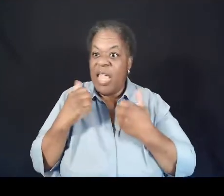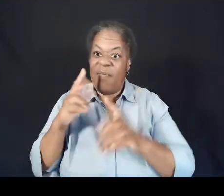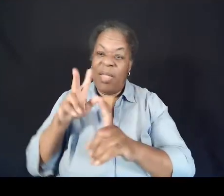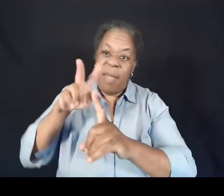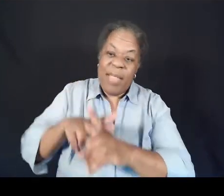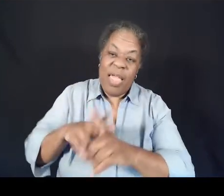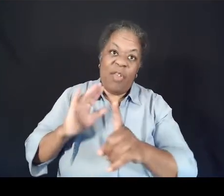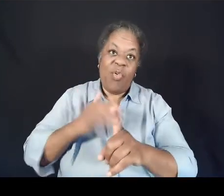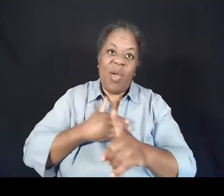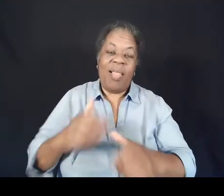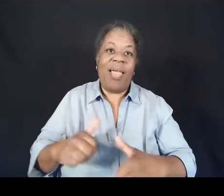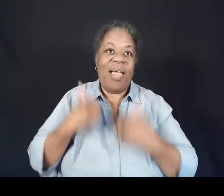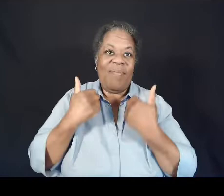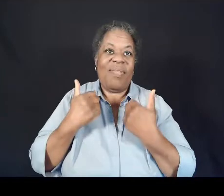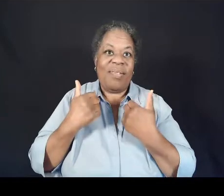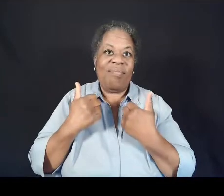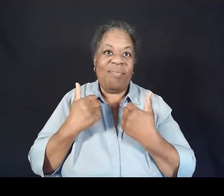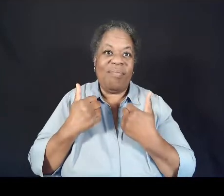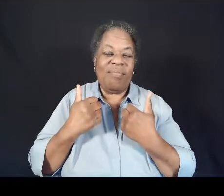landscape.